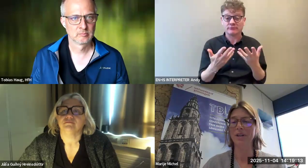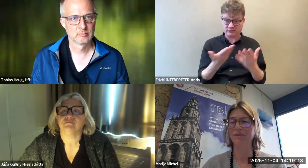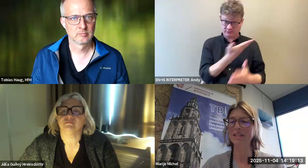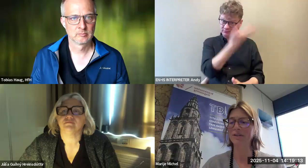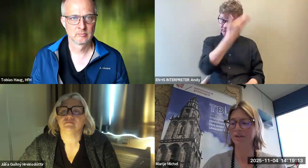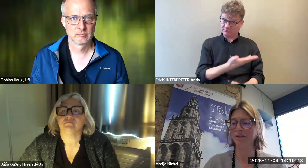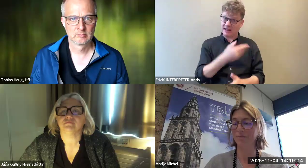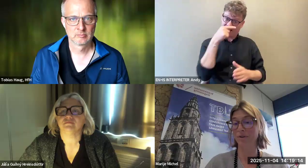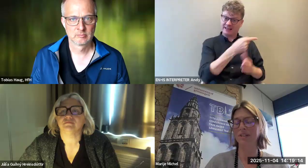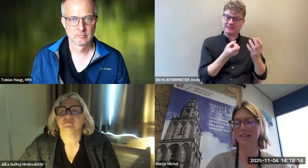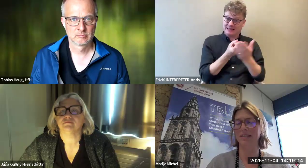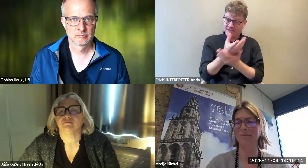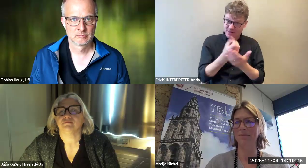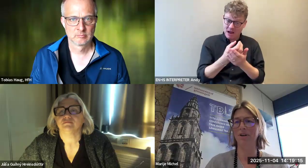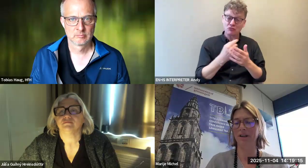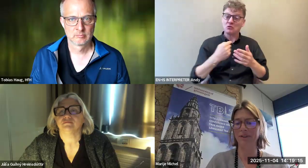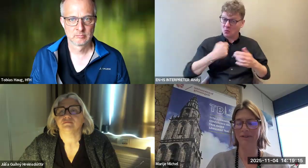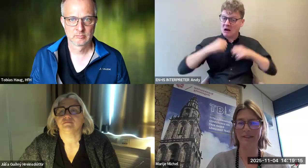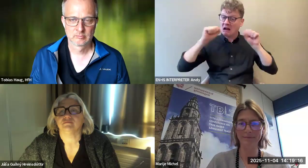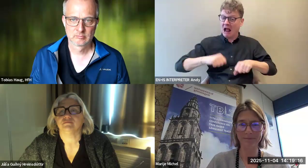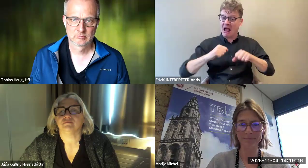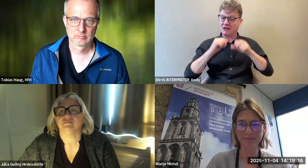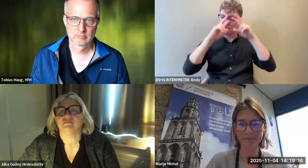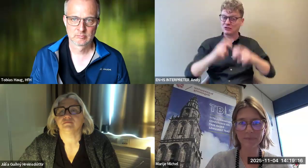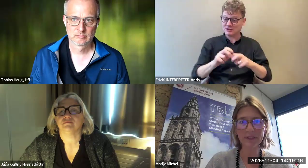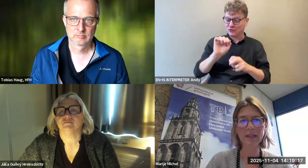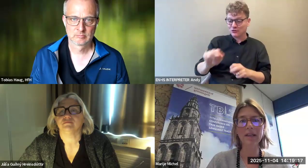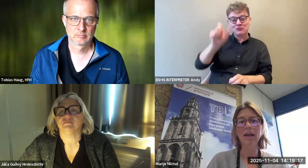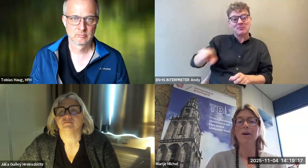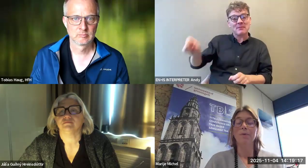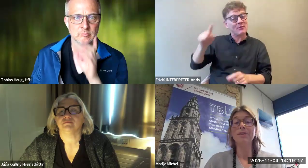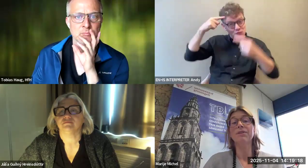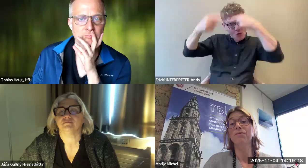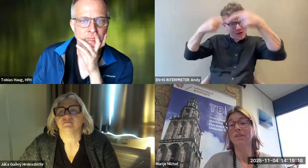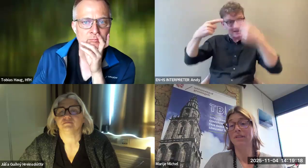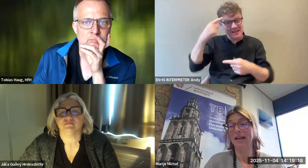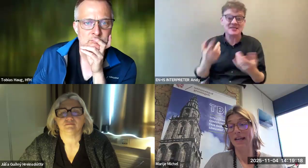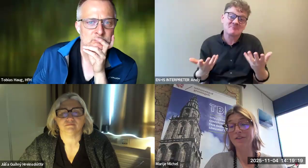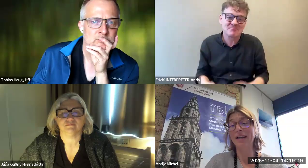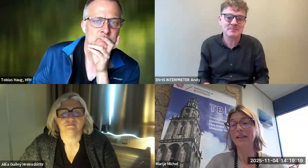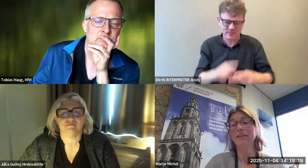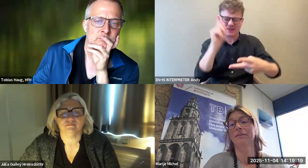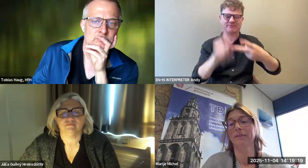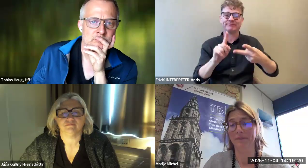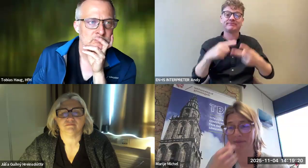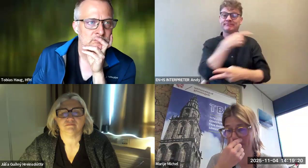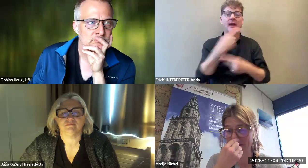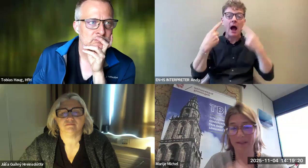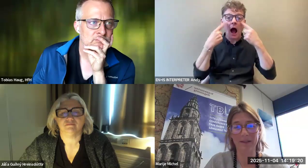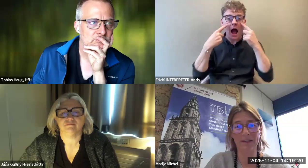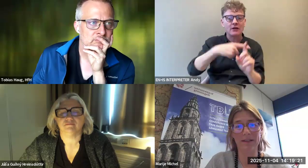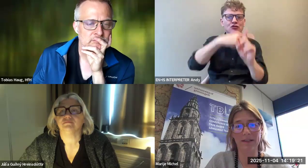information, we can research the processes people are involved in. We also used eye tracking.